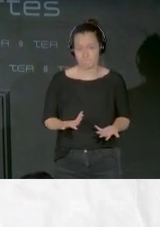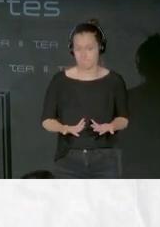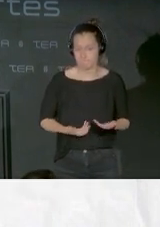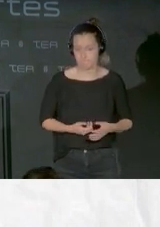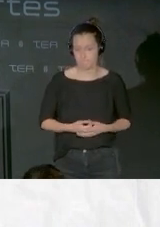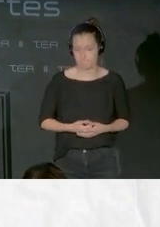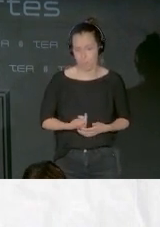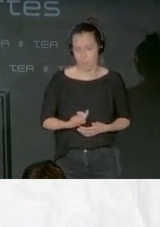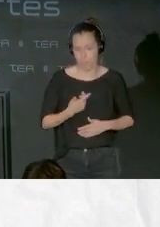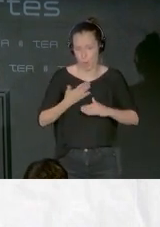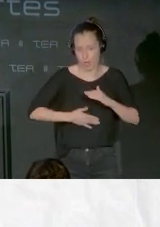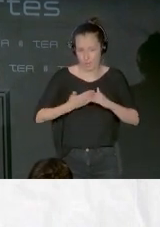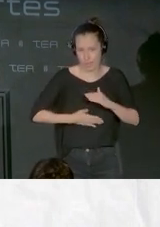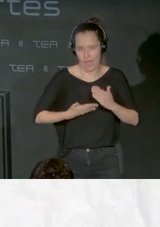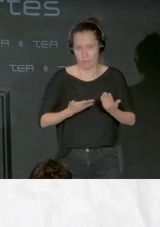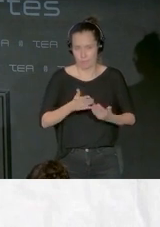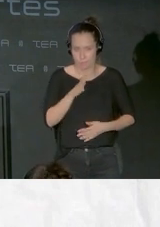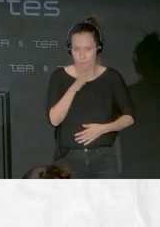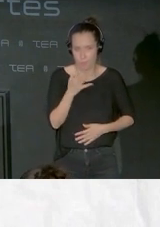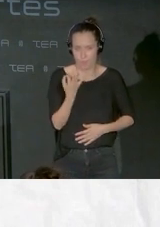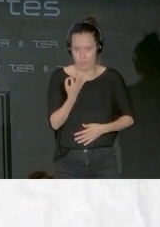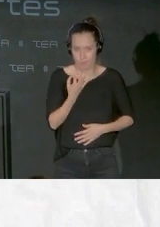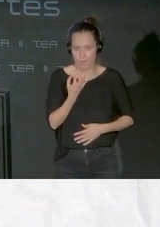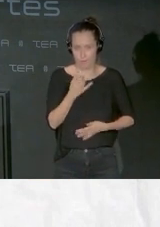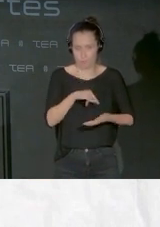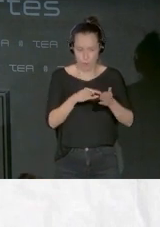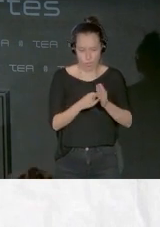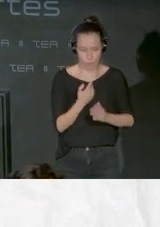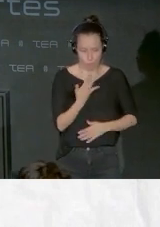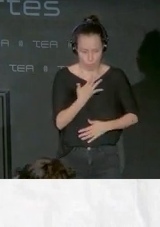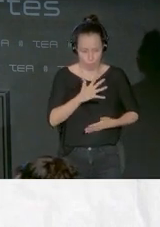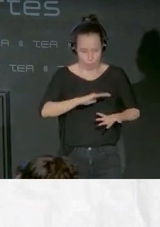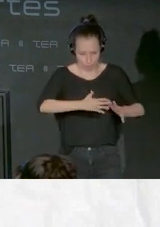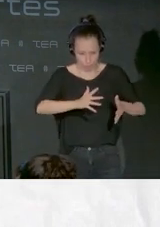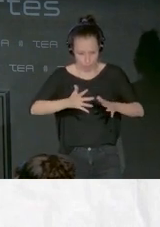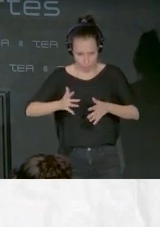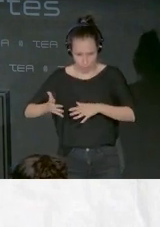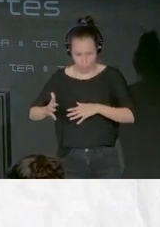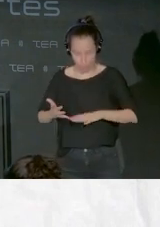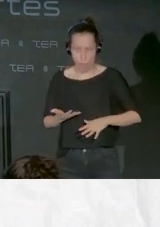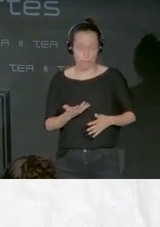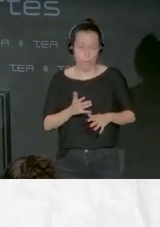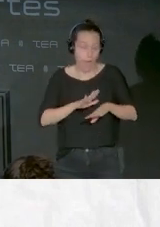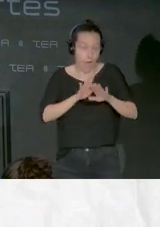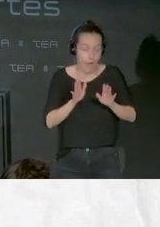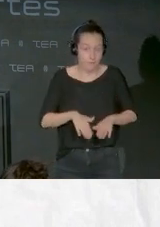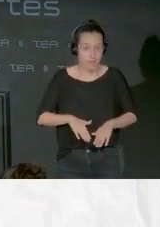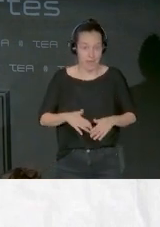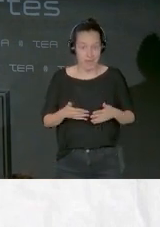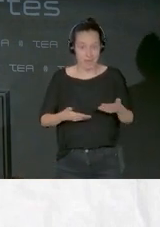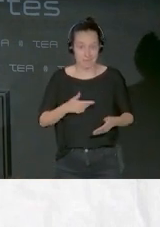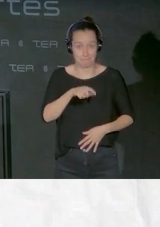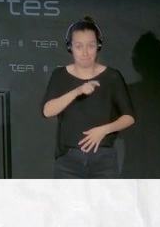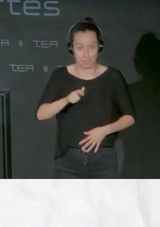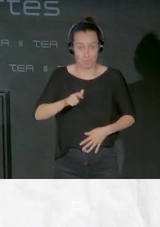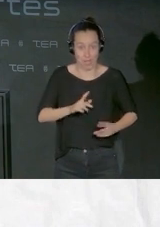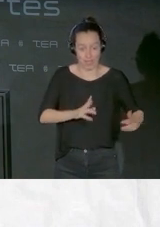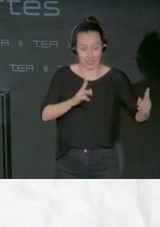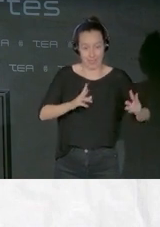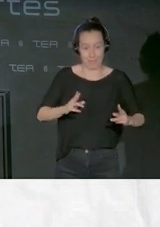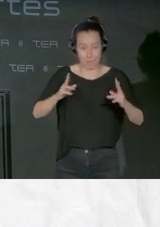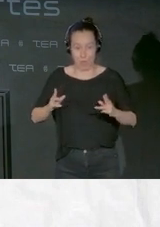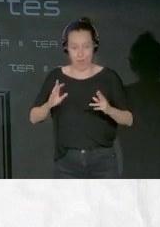having a freelance or a temporary workforce isn't potentially a bad thing, but again, it does have those limits in terms of